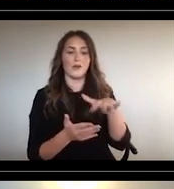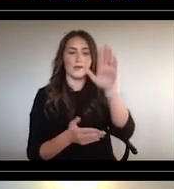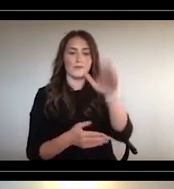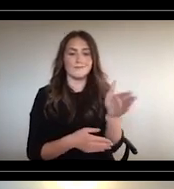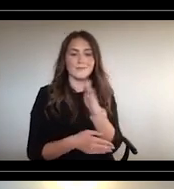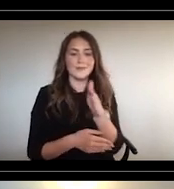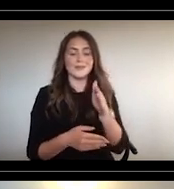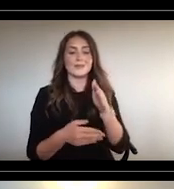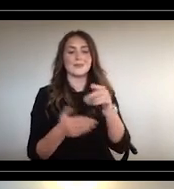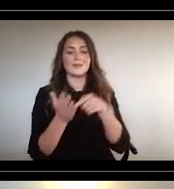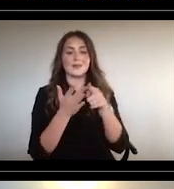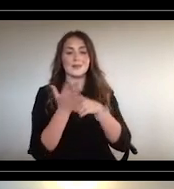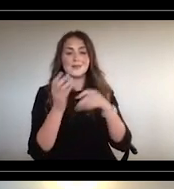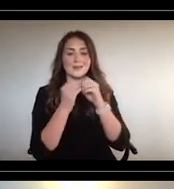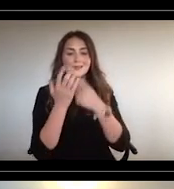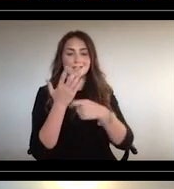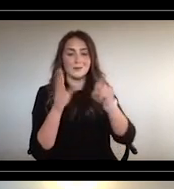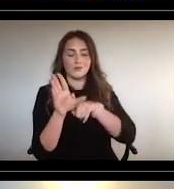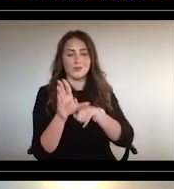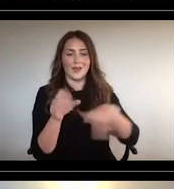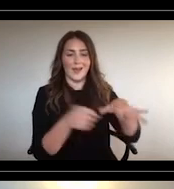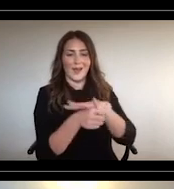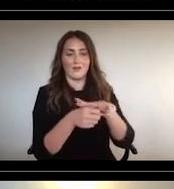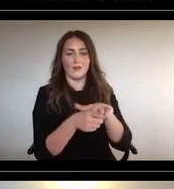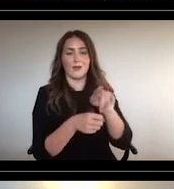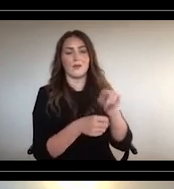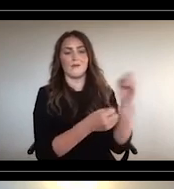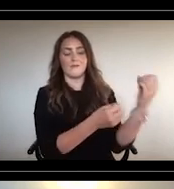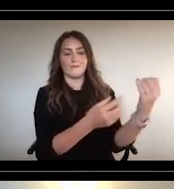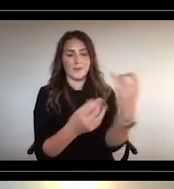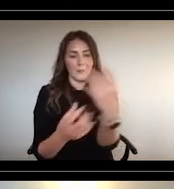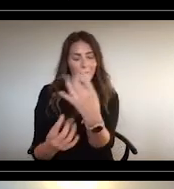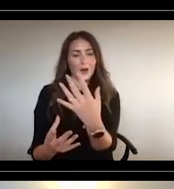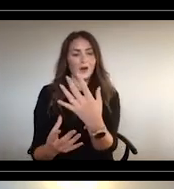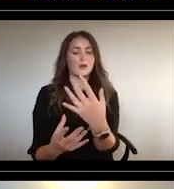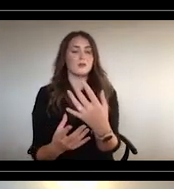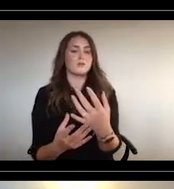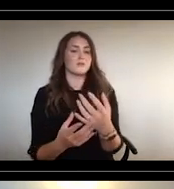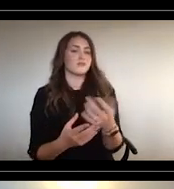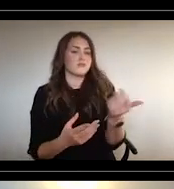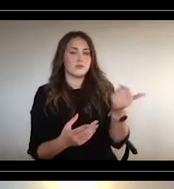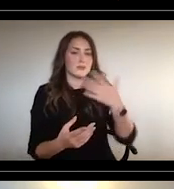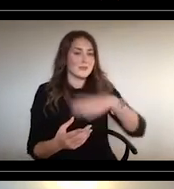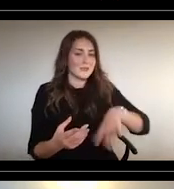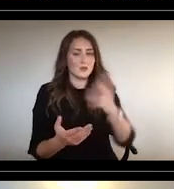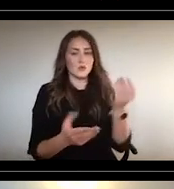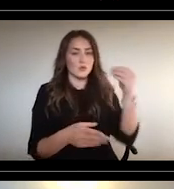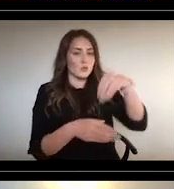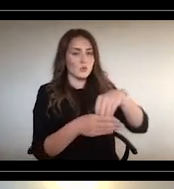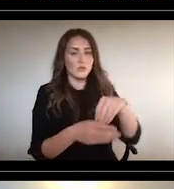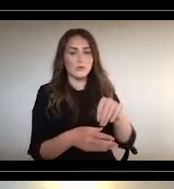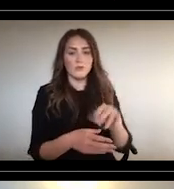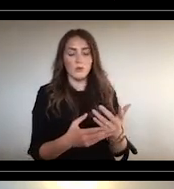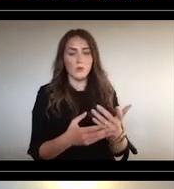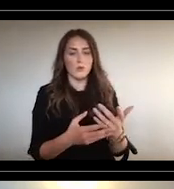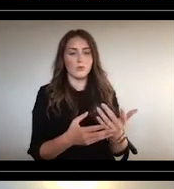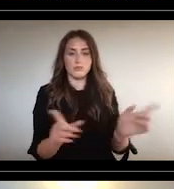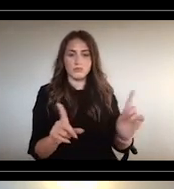sought feedback from the public and stakeholders about whether we should include something at that location and what that could look